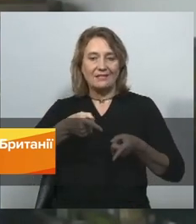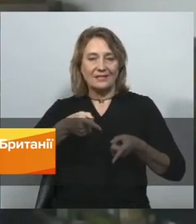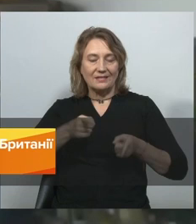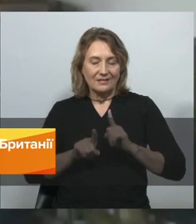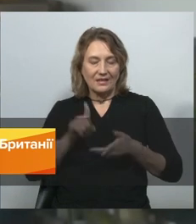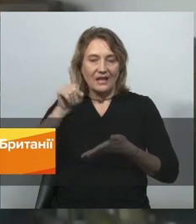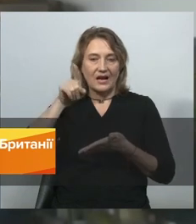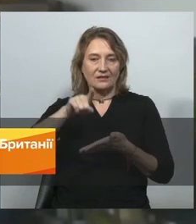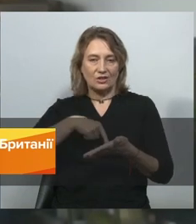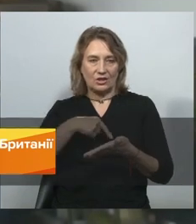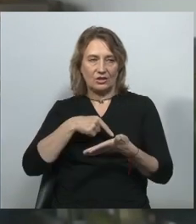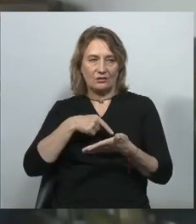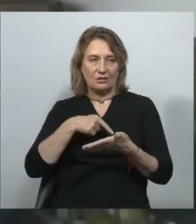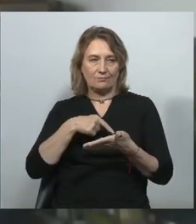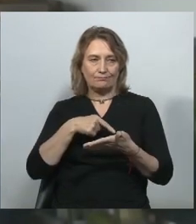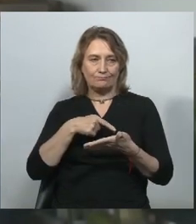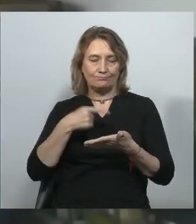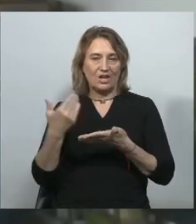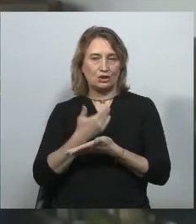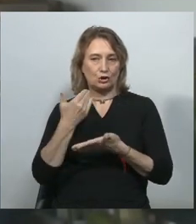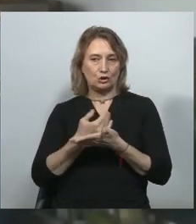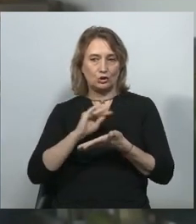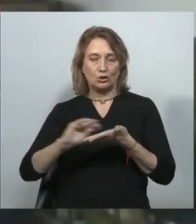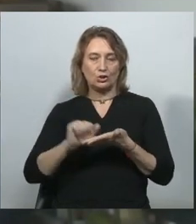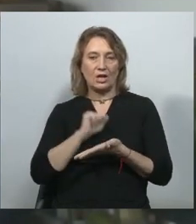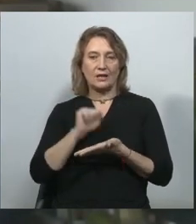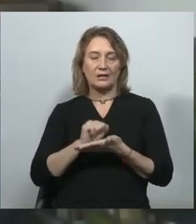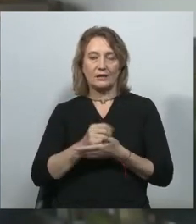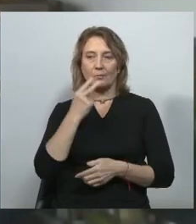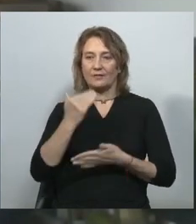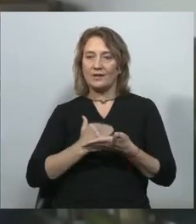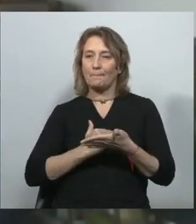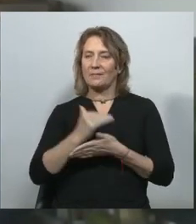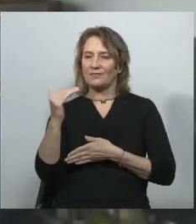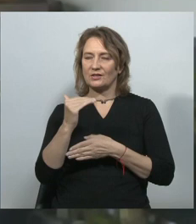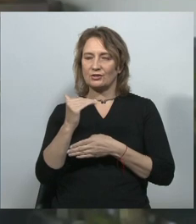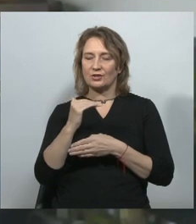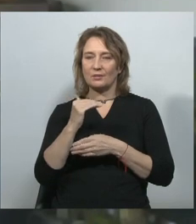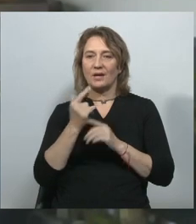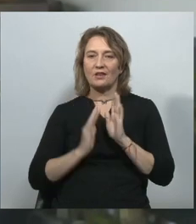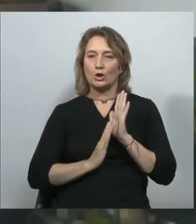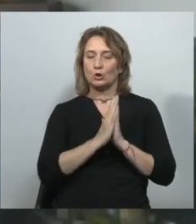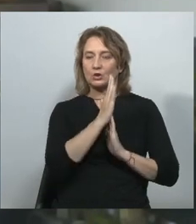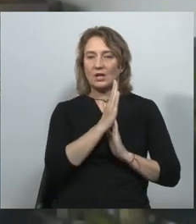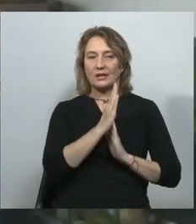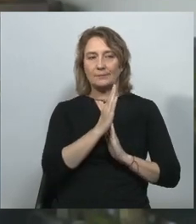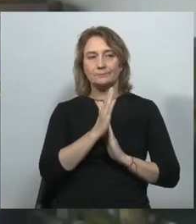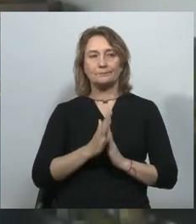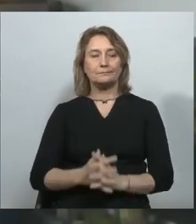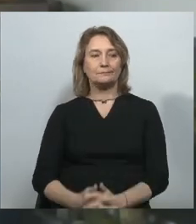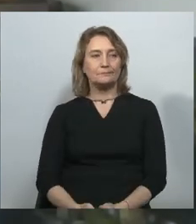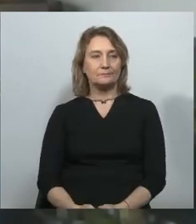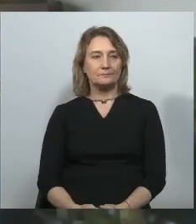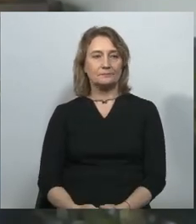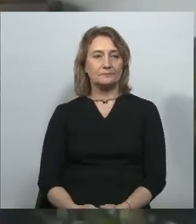And related to that, we also see an increase, at least of instances where this has been captured, is